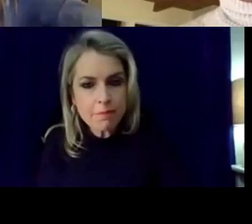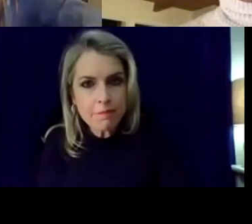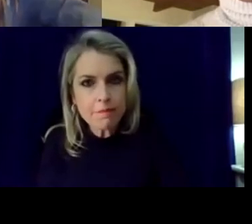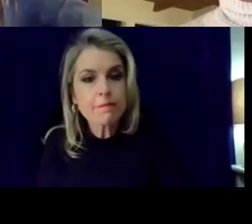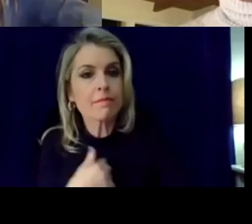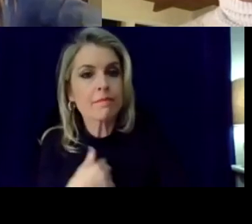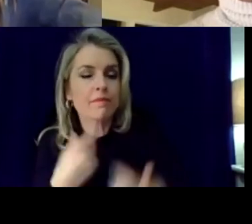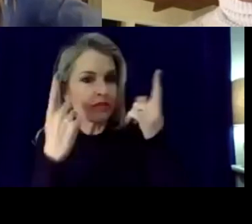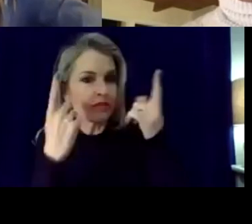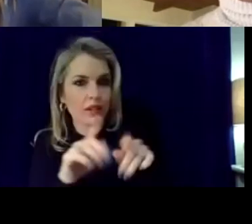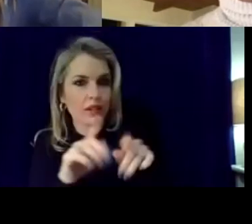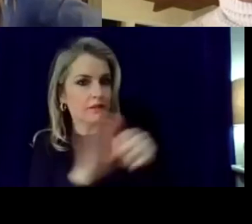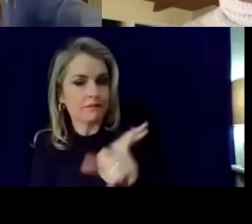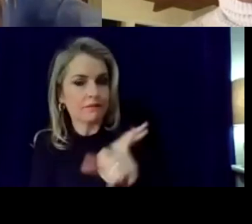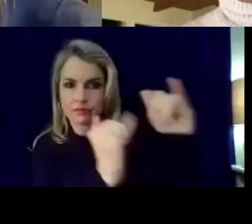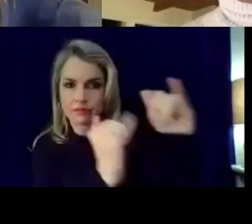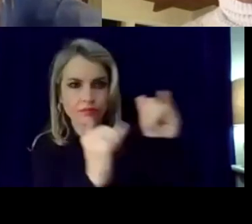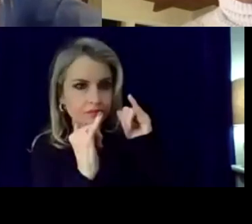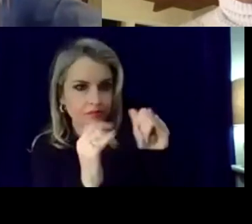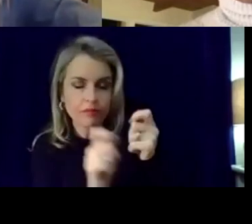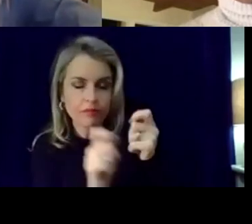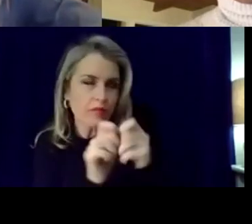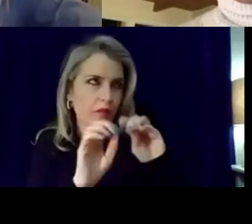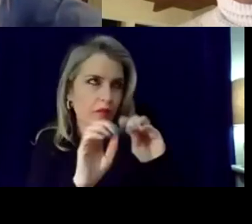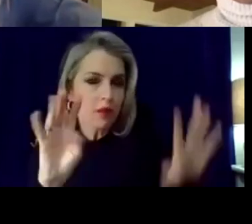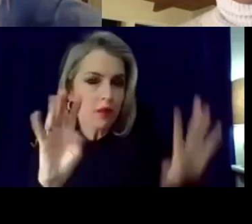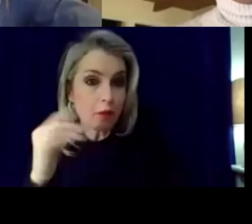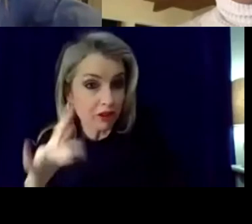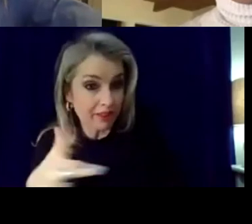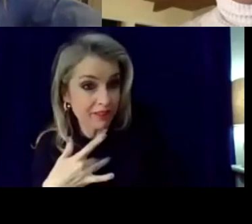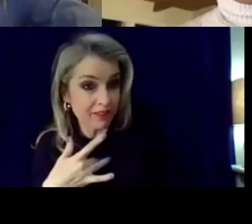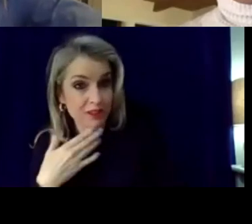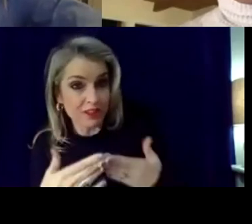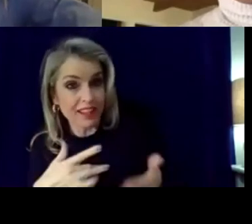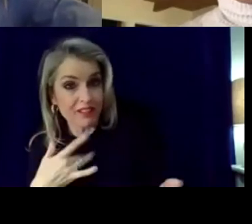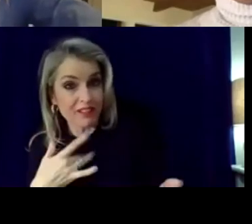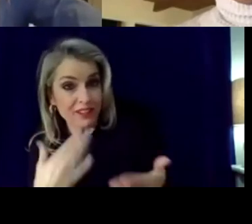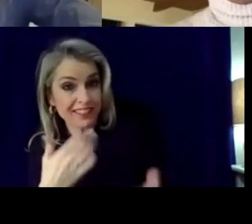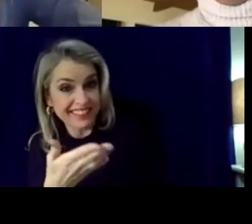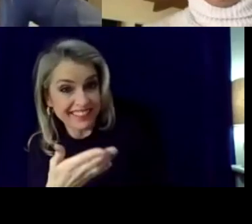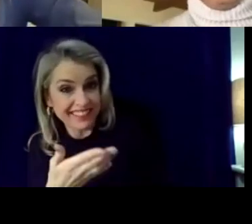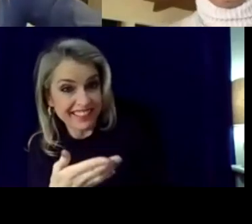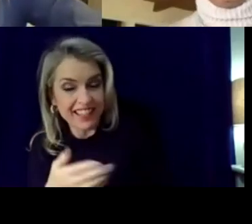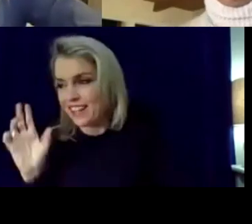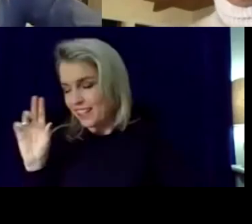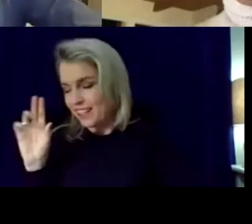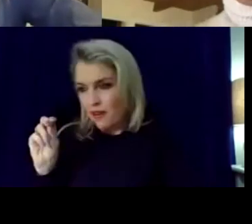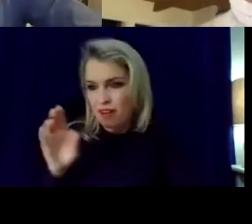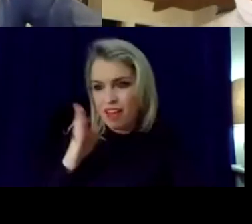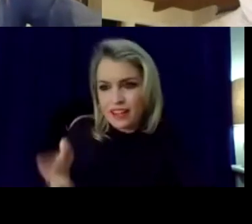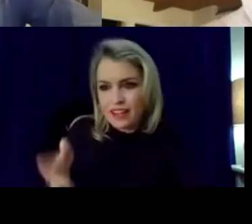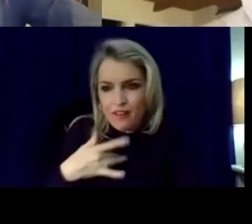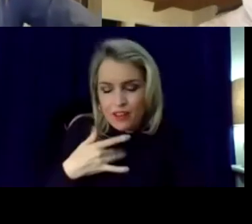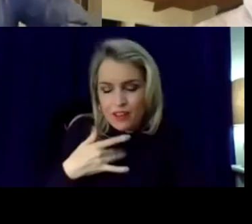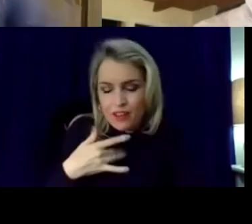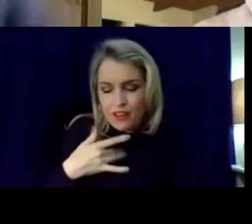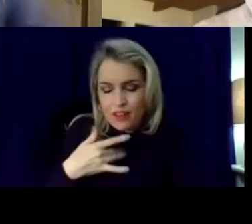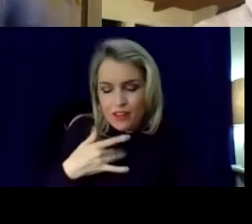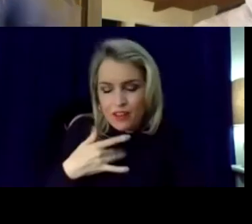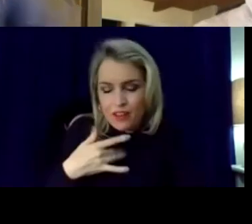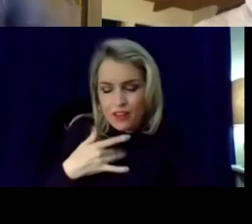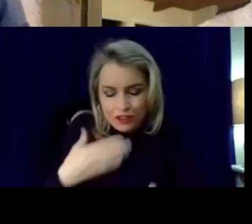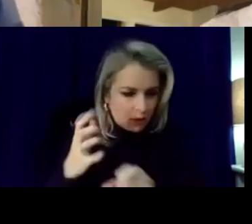Yeah, I completely agree with all of that, obviously. Marshall, did that feel good, Marshall? Did that feel good? No, it never ever feels good to receive praise to